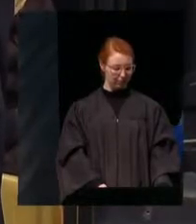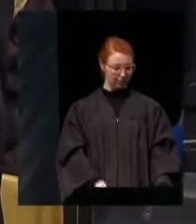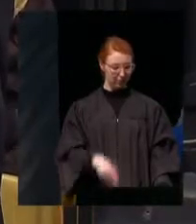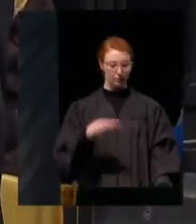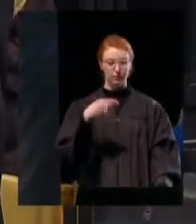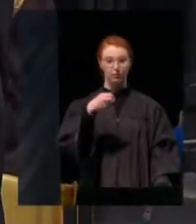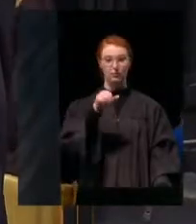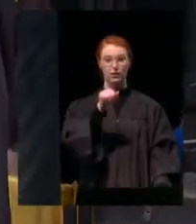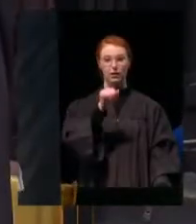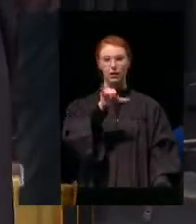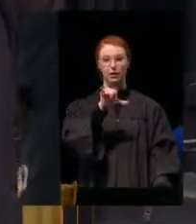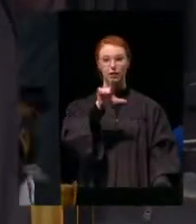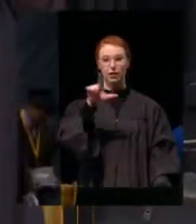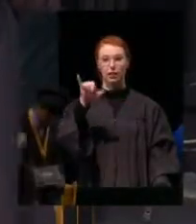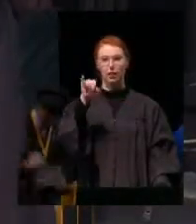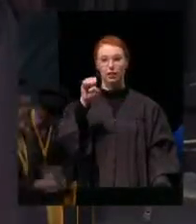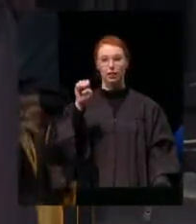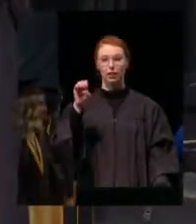Haley Brown.